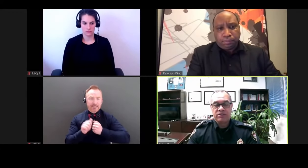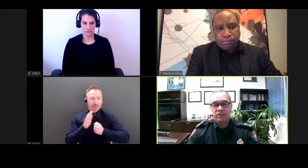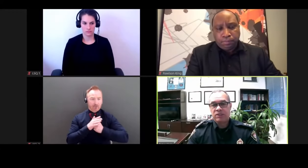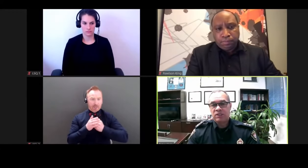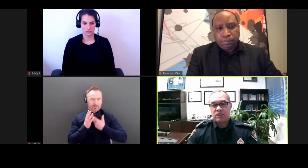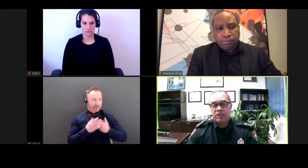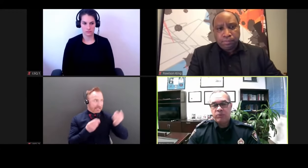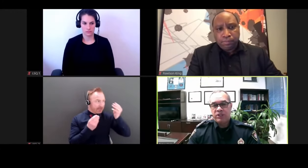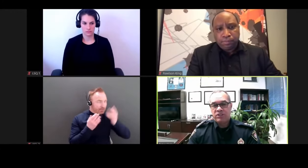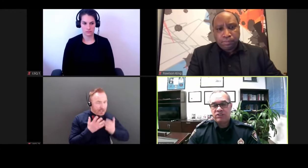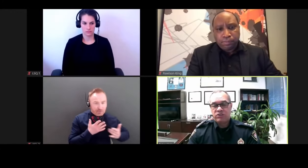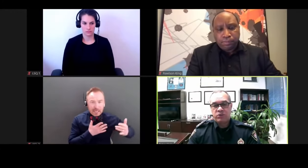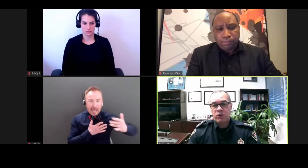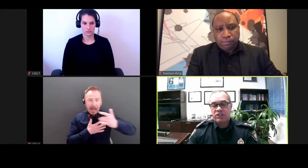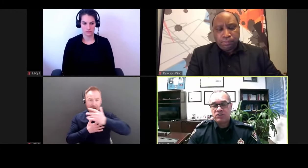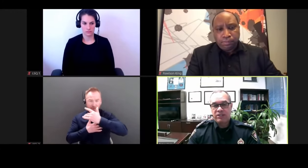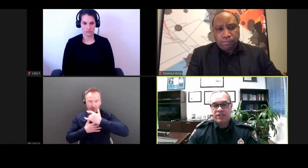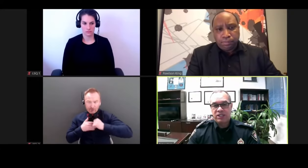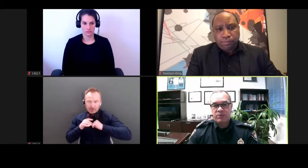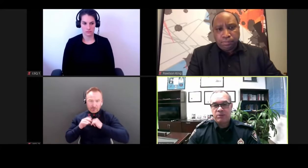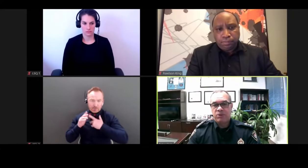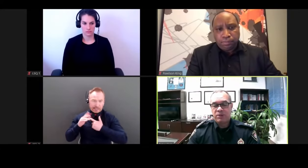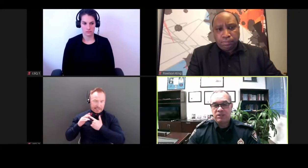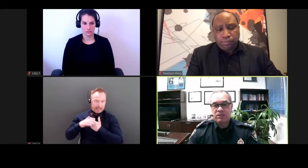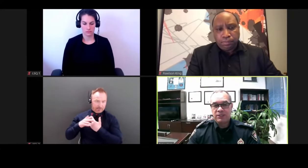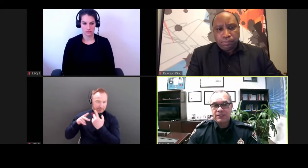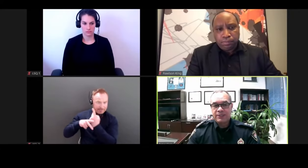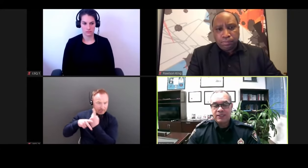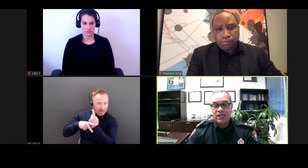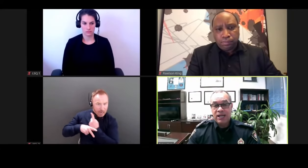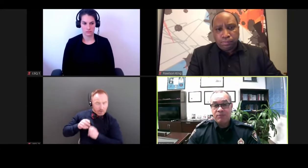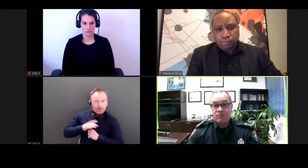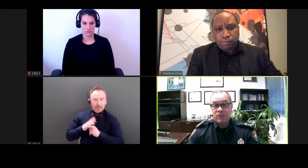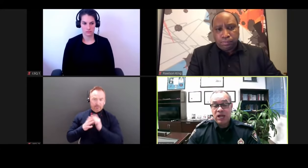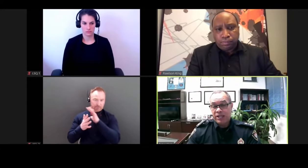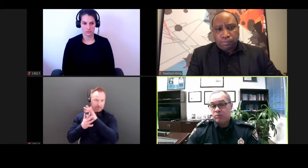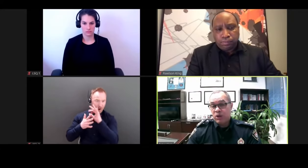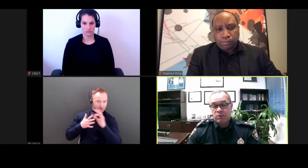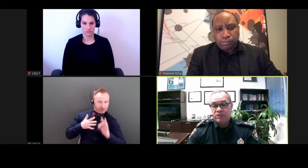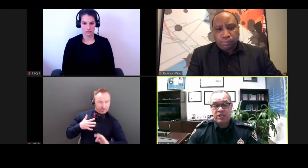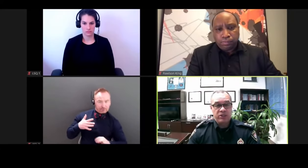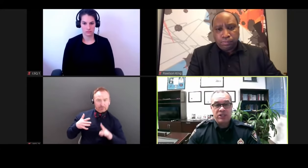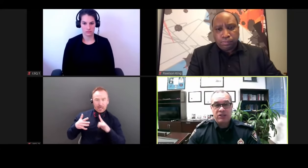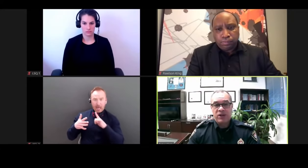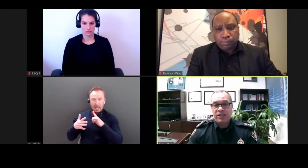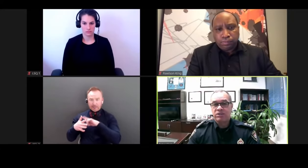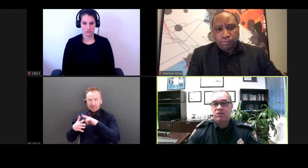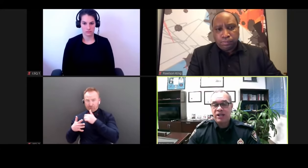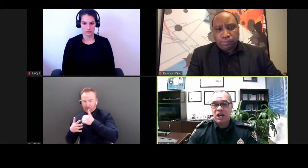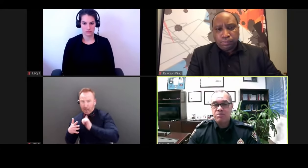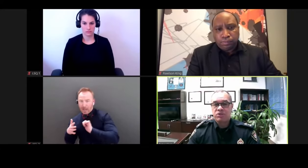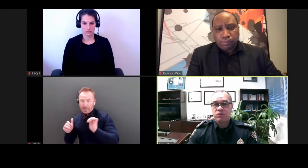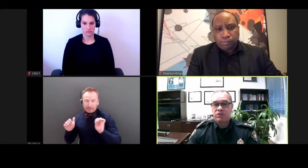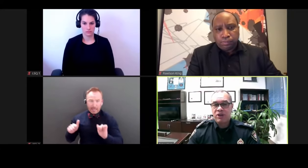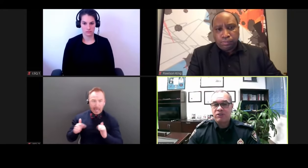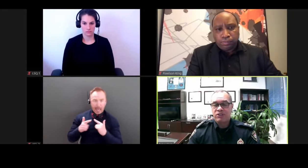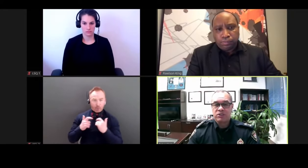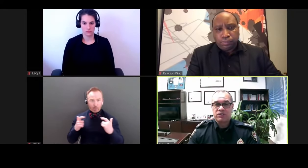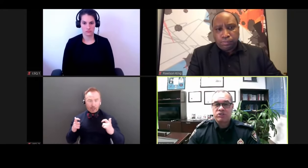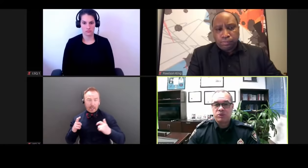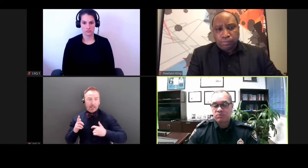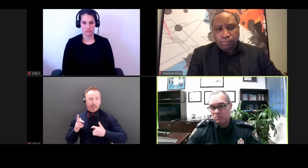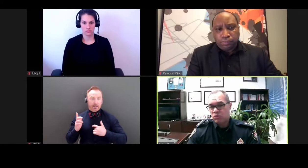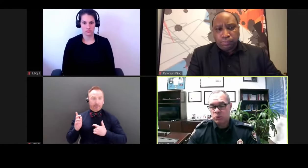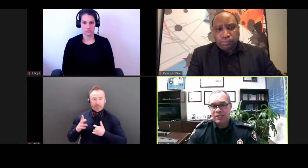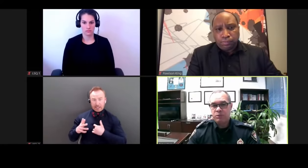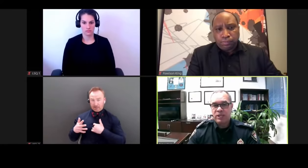at, and we assess to what extent they can be implemented. I could probably tell you that if I get the right option with the right risk